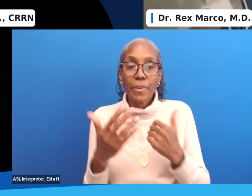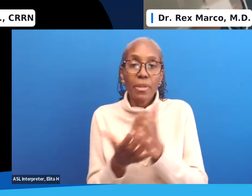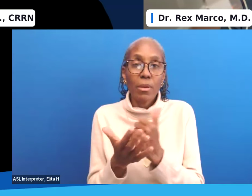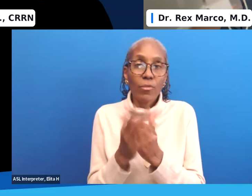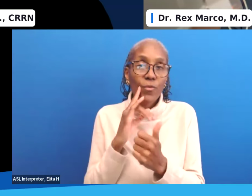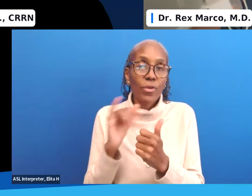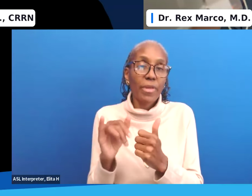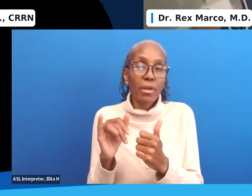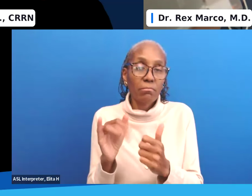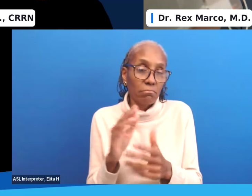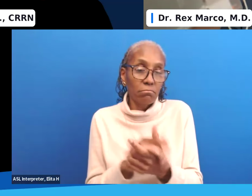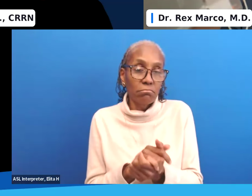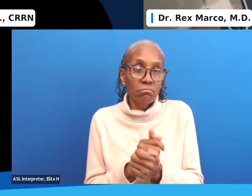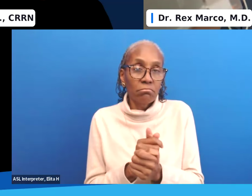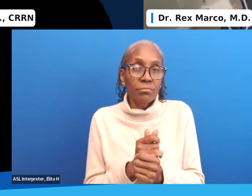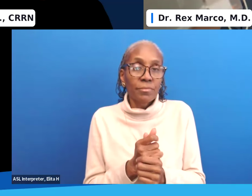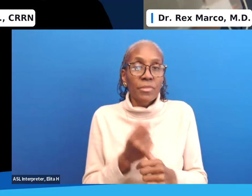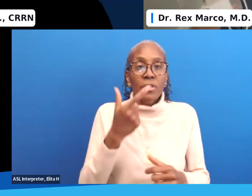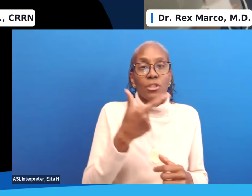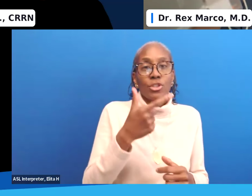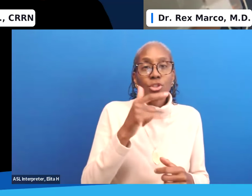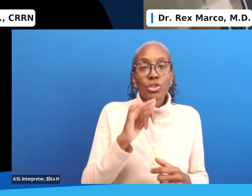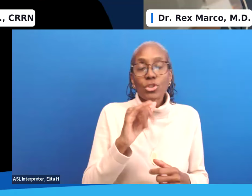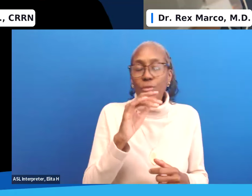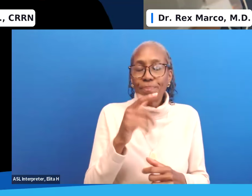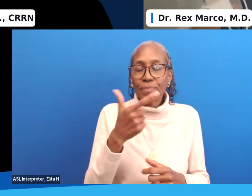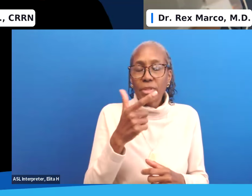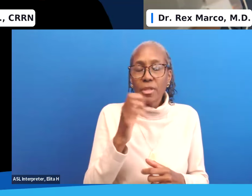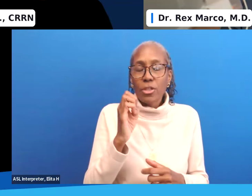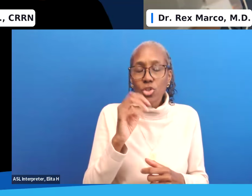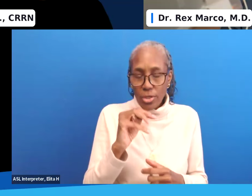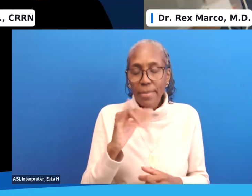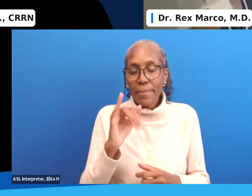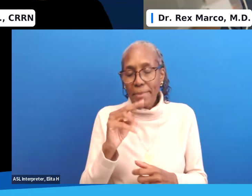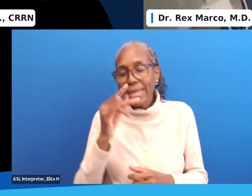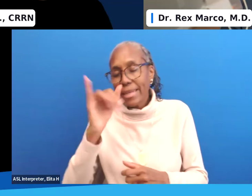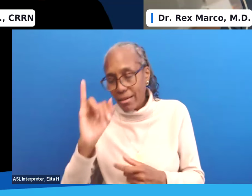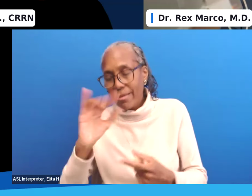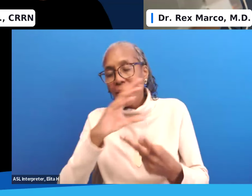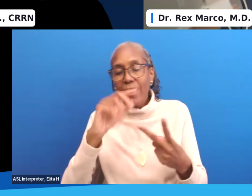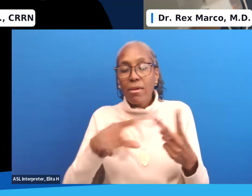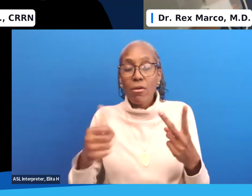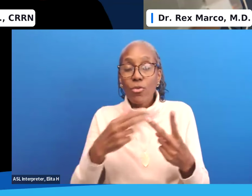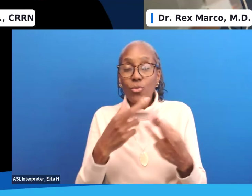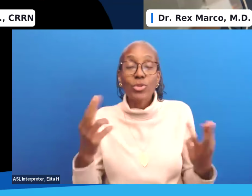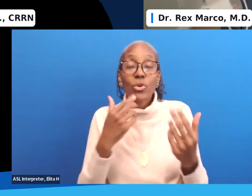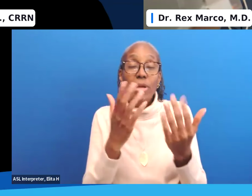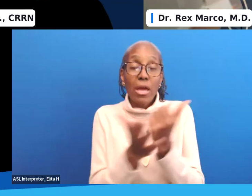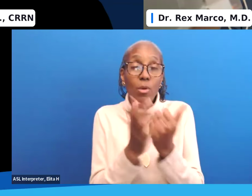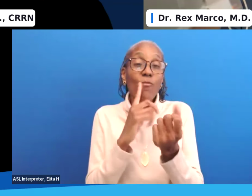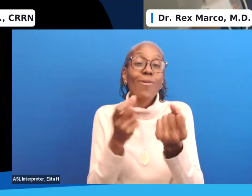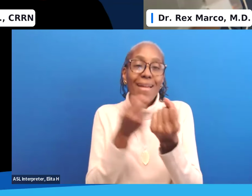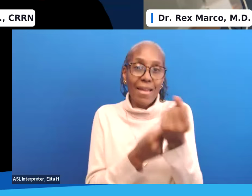that situation. I'm sure Gemini and other resources are also helpful for advocating.